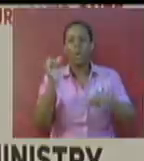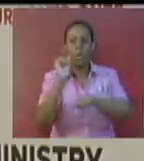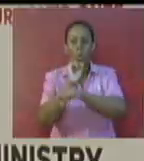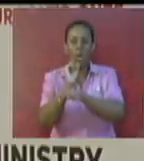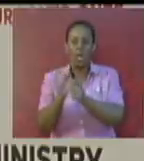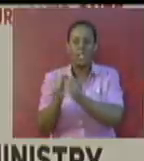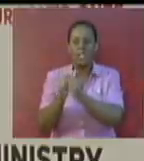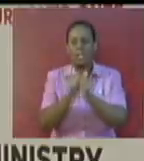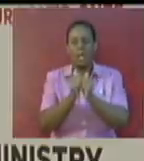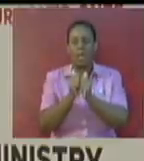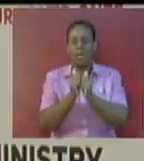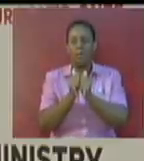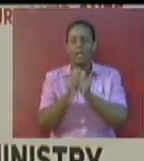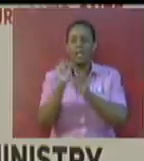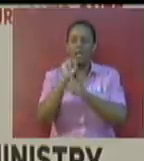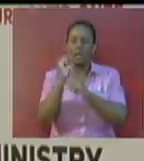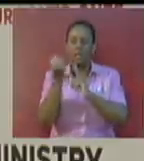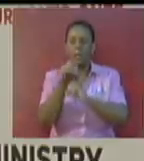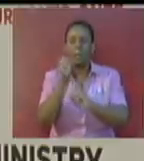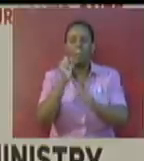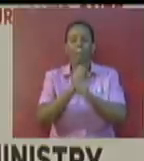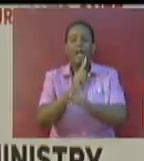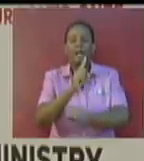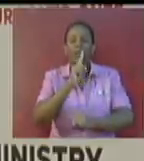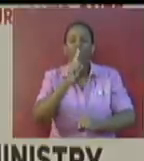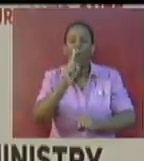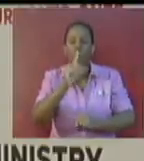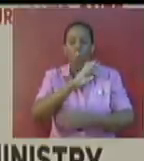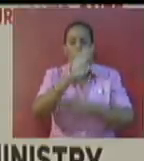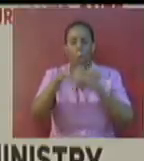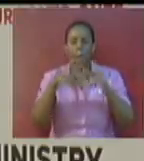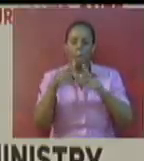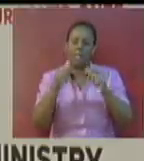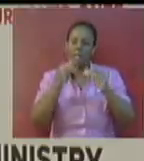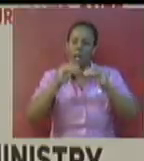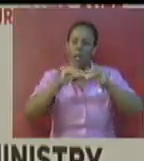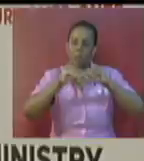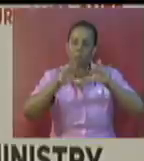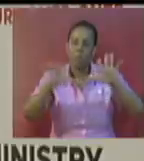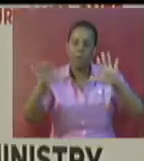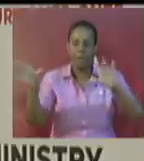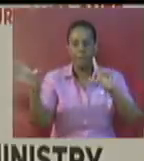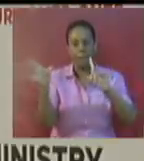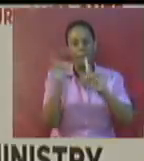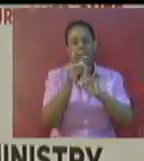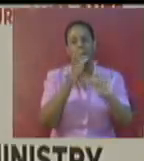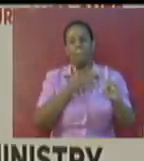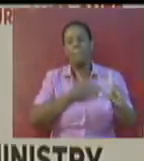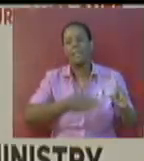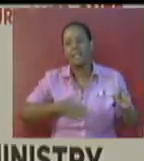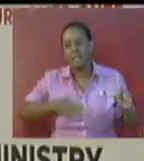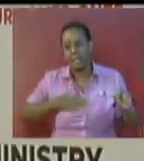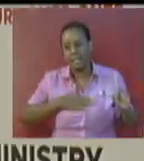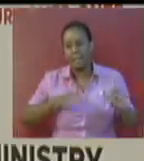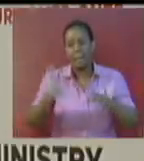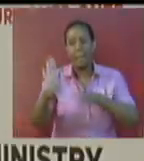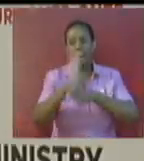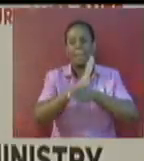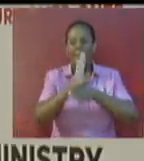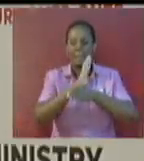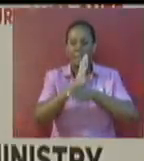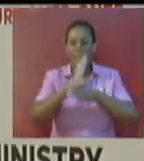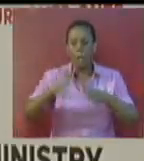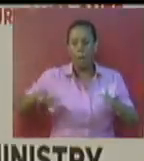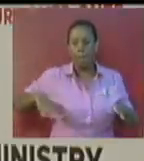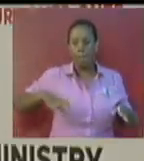together we do our part to make sure that the virus doesn't spread. So my word of encouragement to businesses would be to,